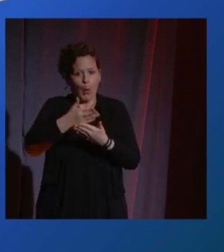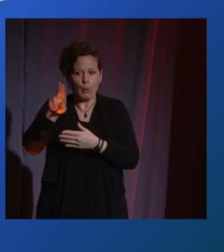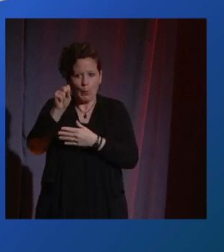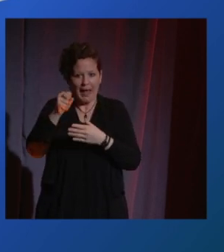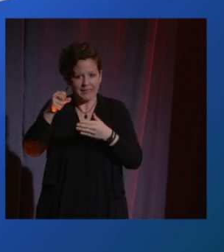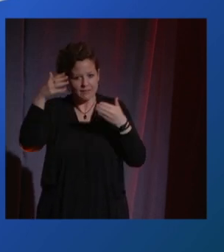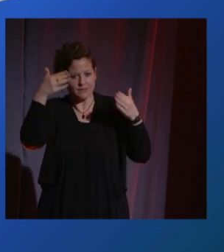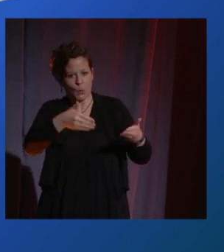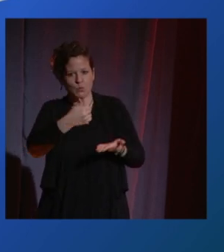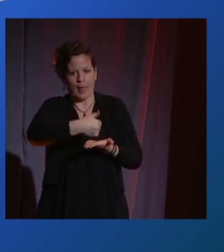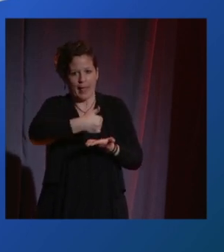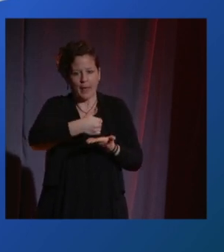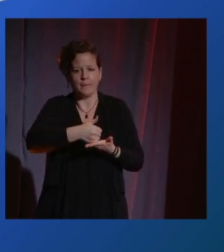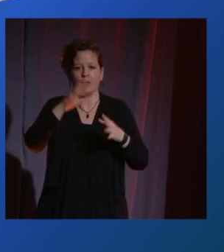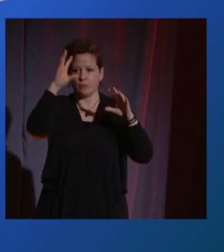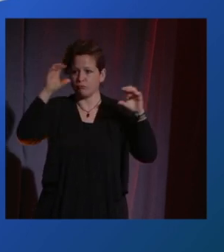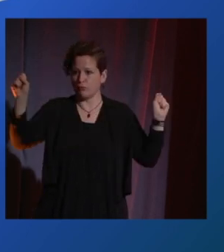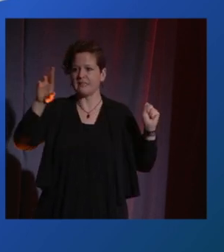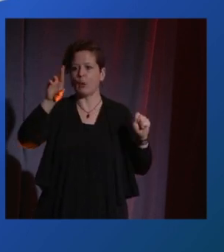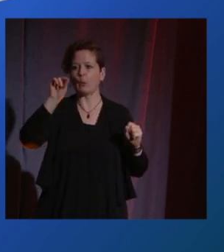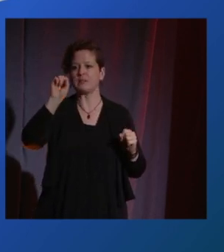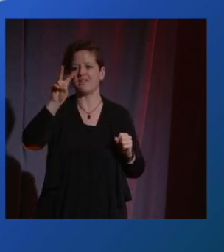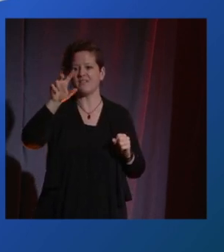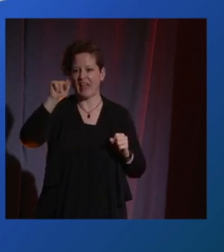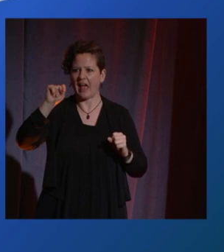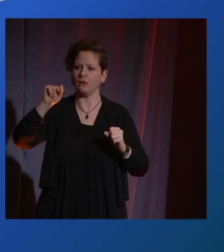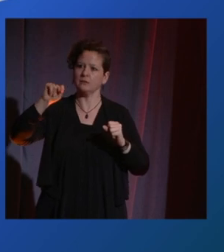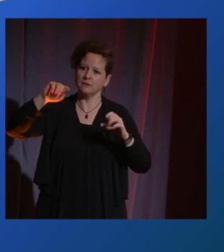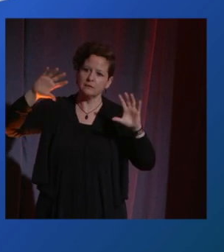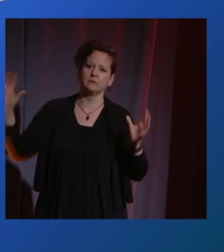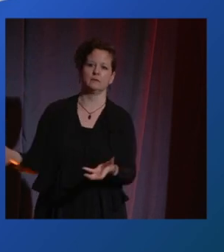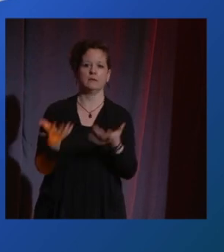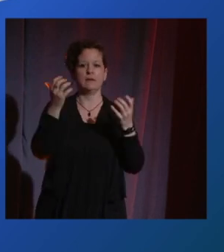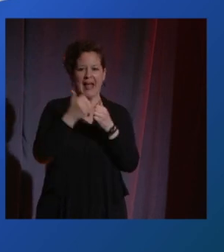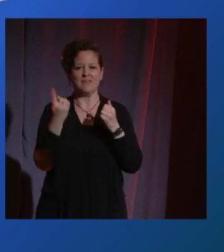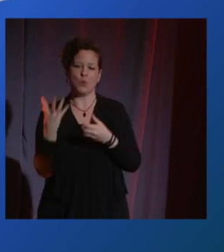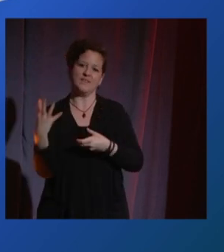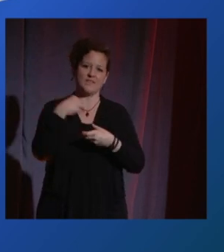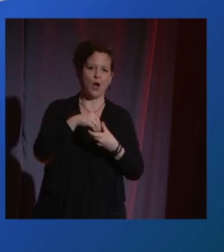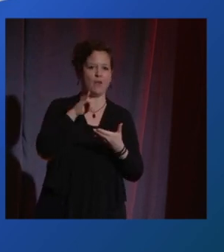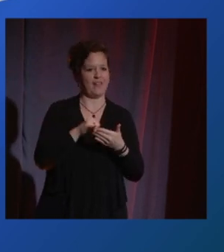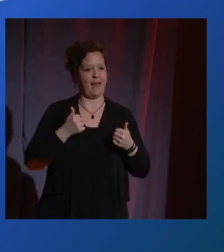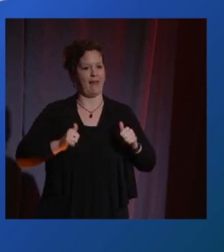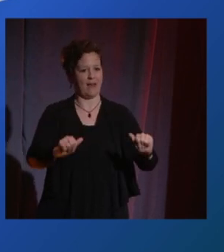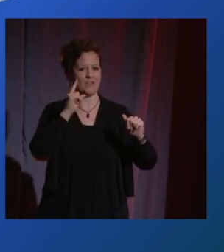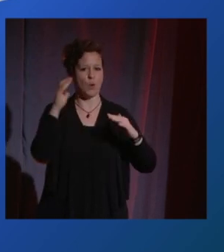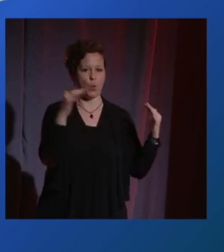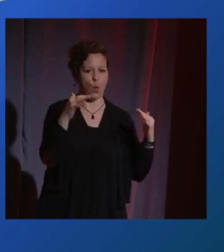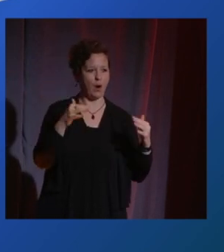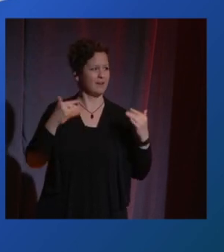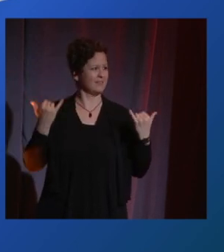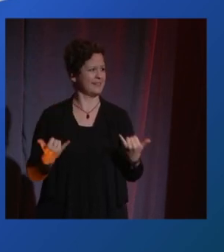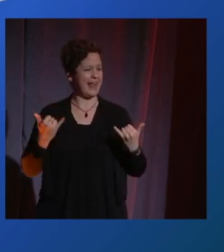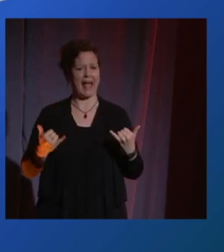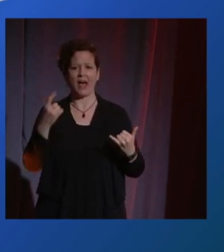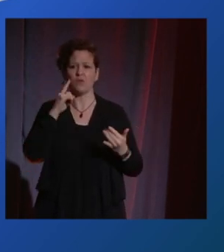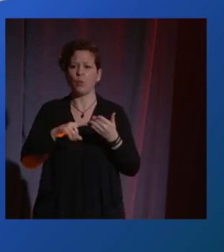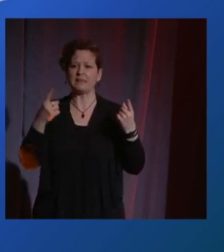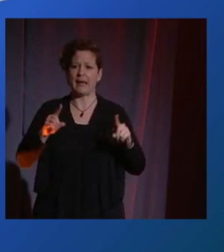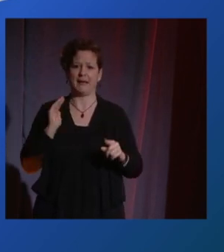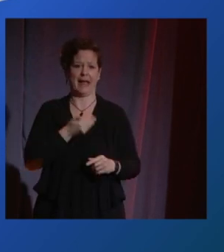individual he got every company he got these major forces going and yet we don't see at this